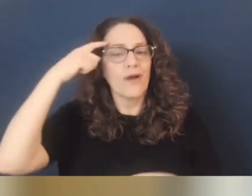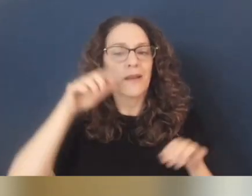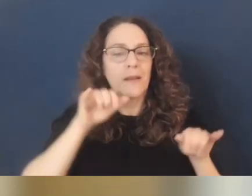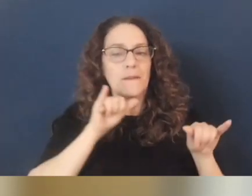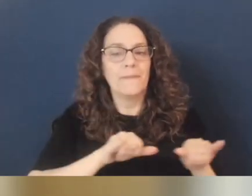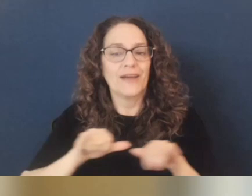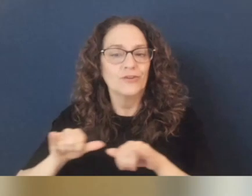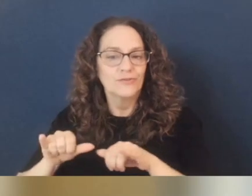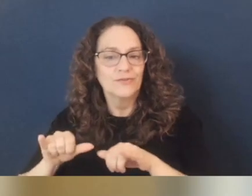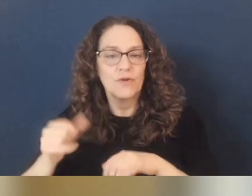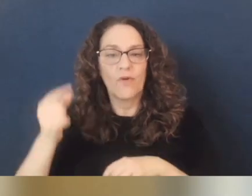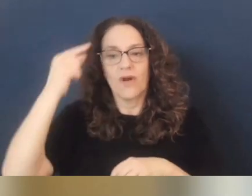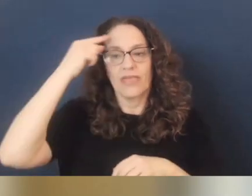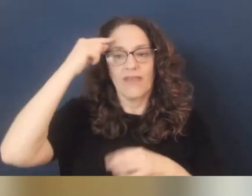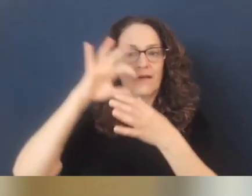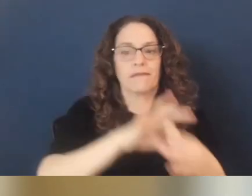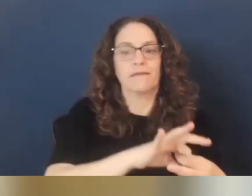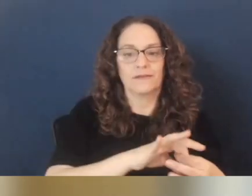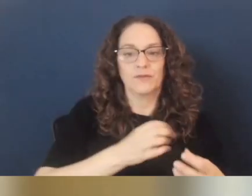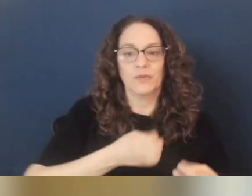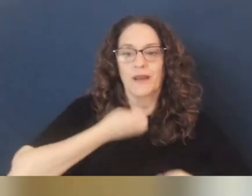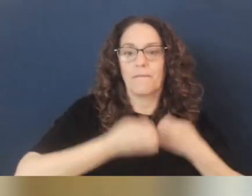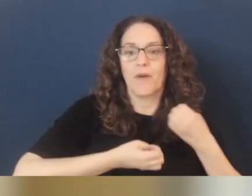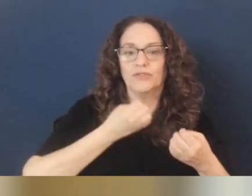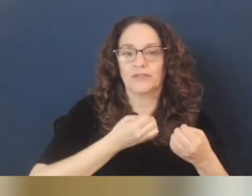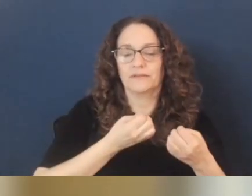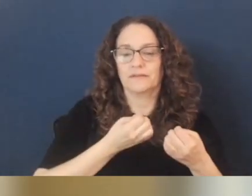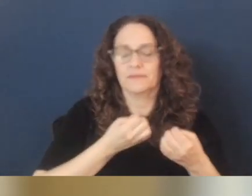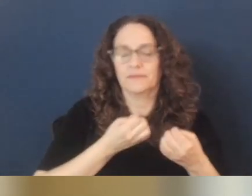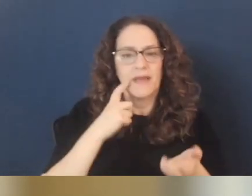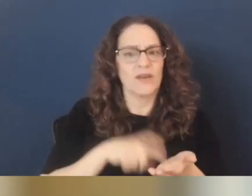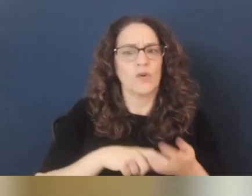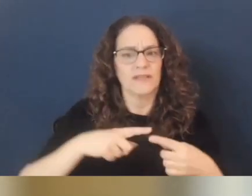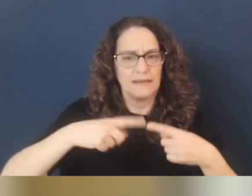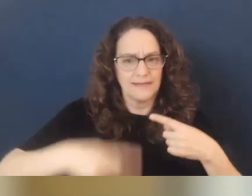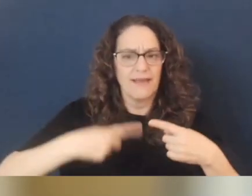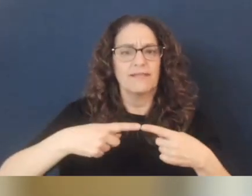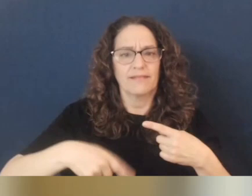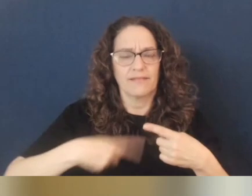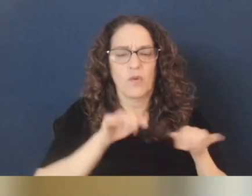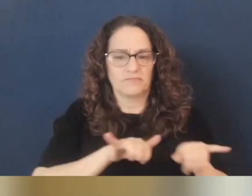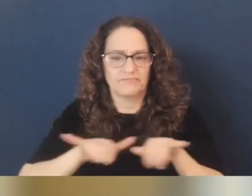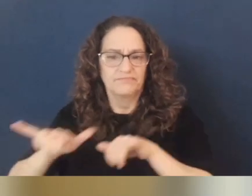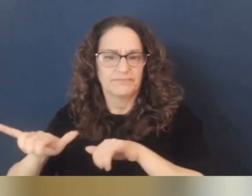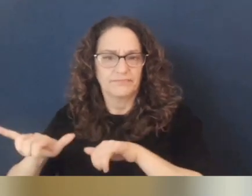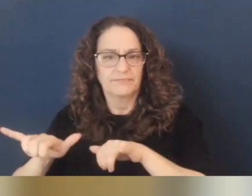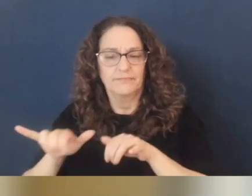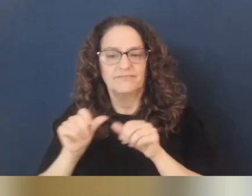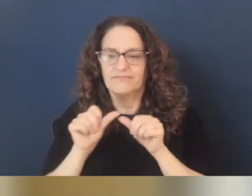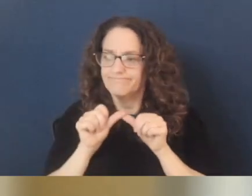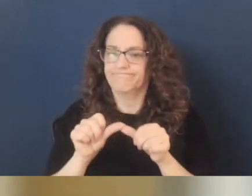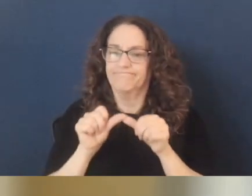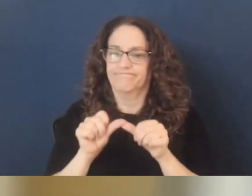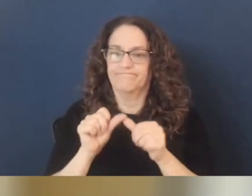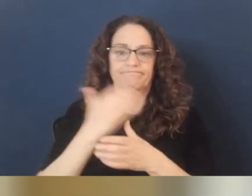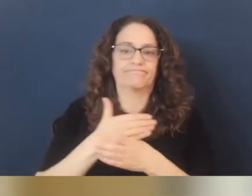of emotions, some kind of repeating scenario that persists as a distraction